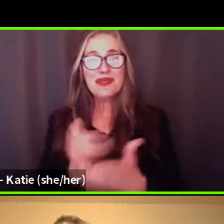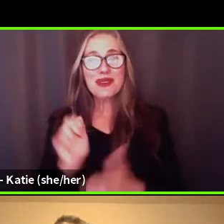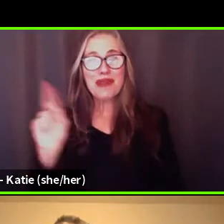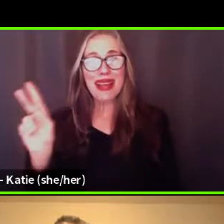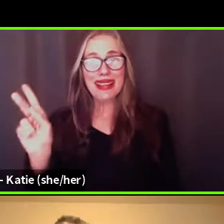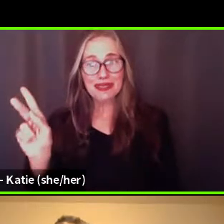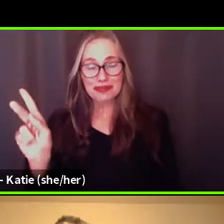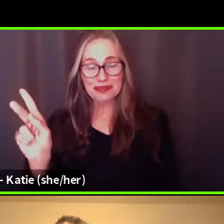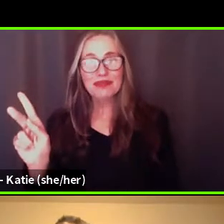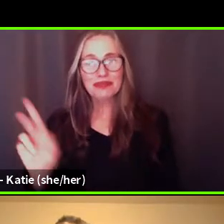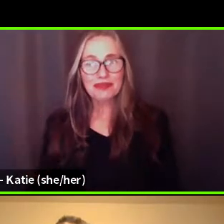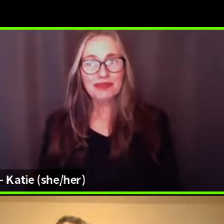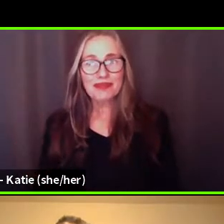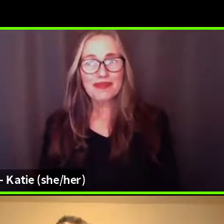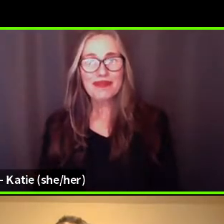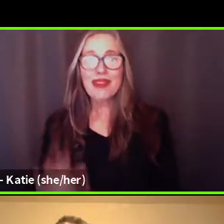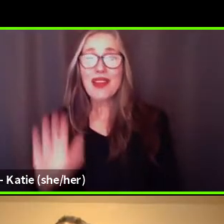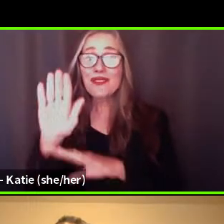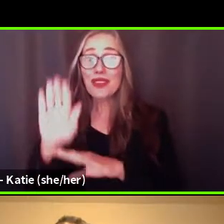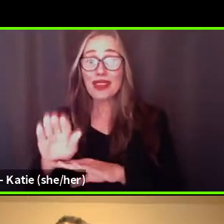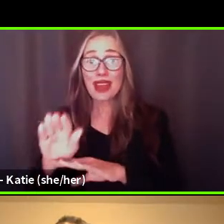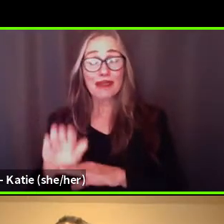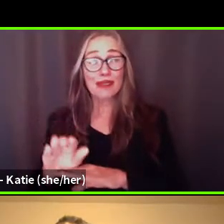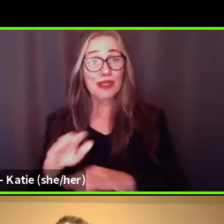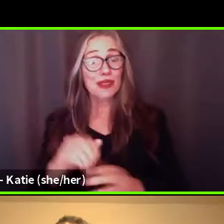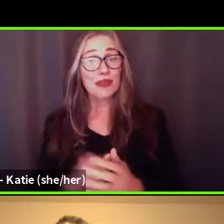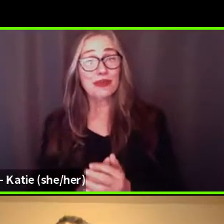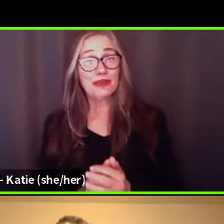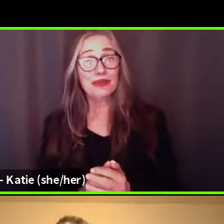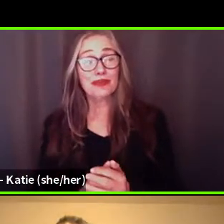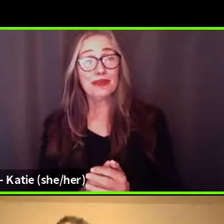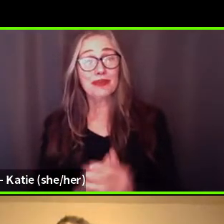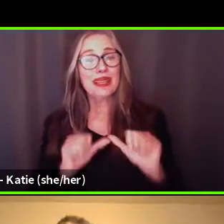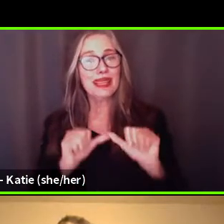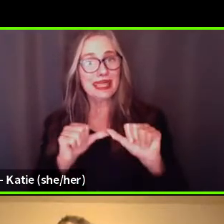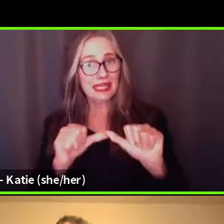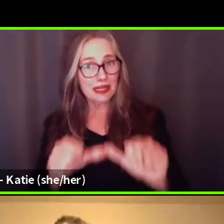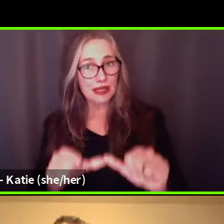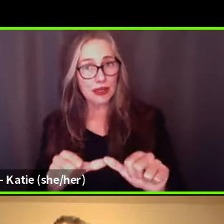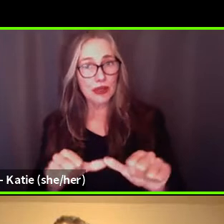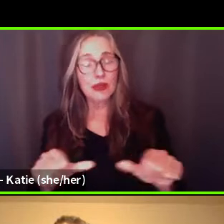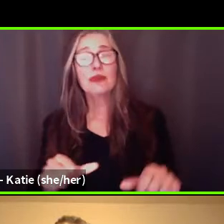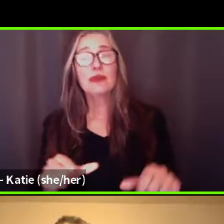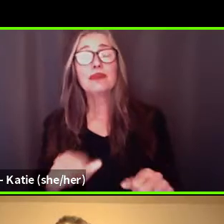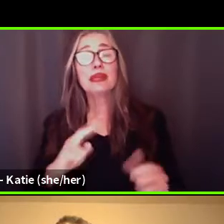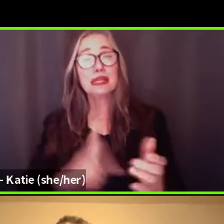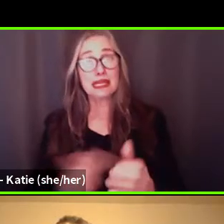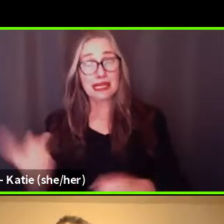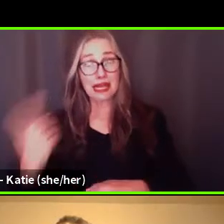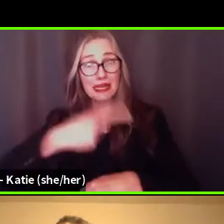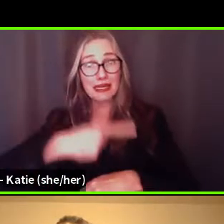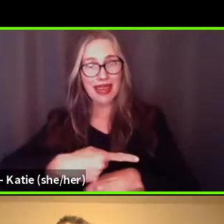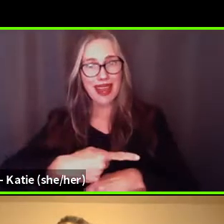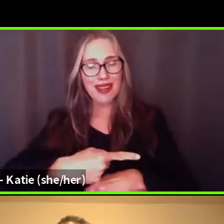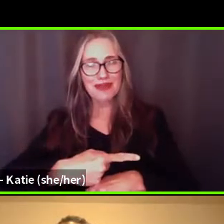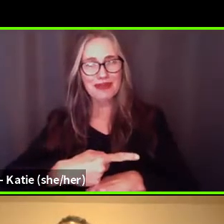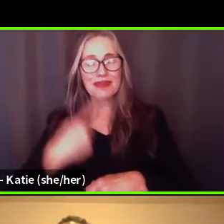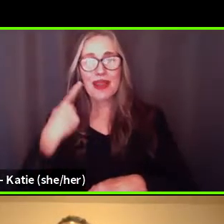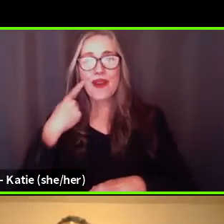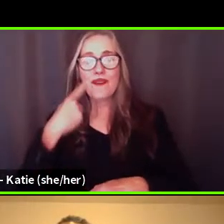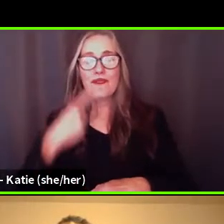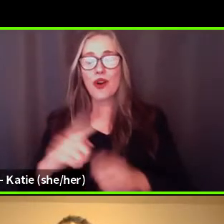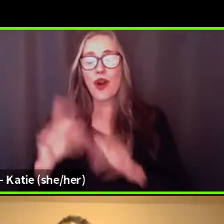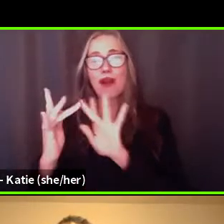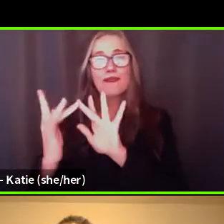we are back this afternoon um with our still continuing with our day two of our second of our two-day virtual symposium on